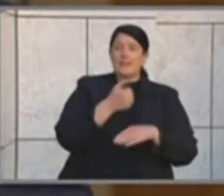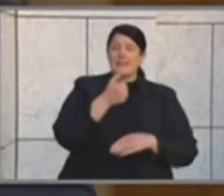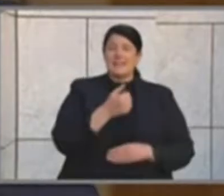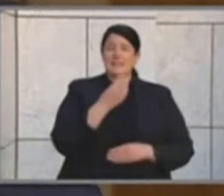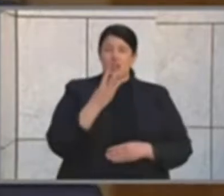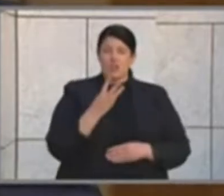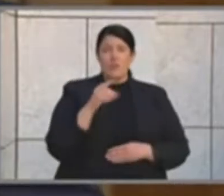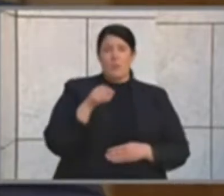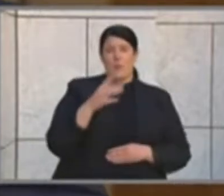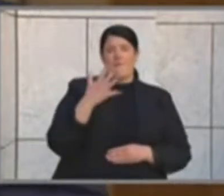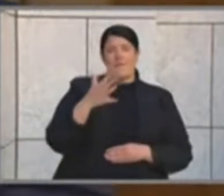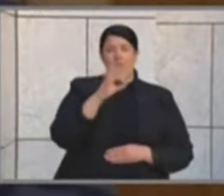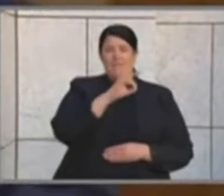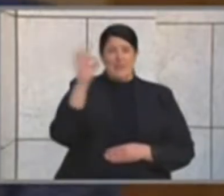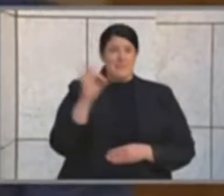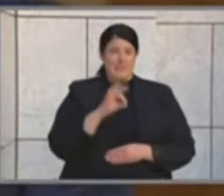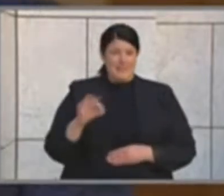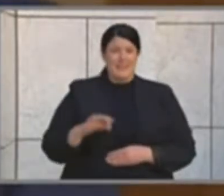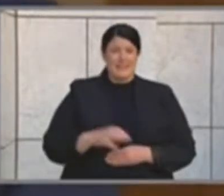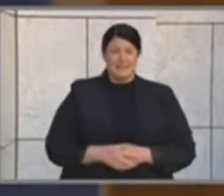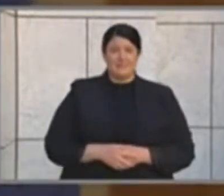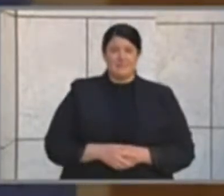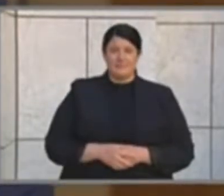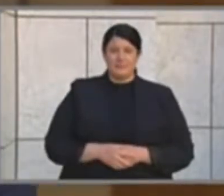63.5%. As the Prime Minister said,